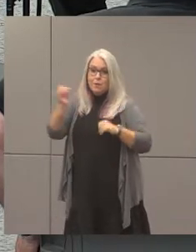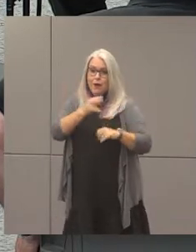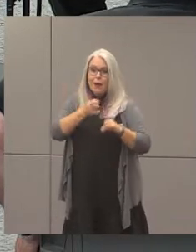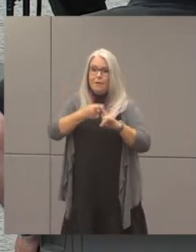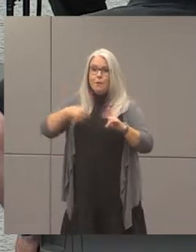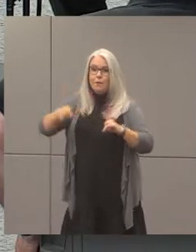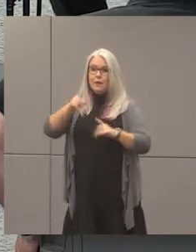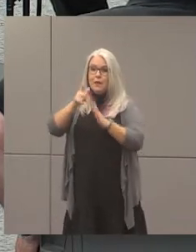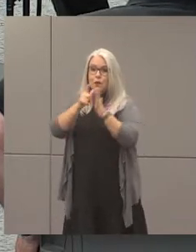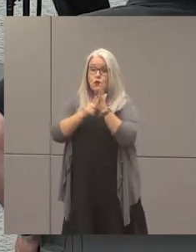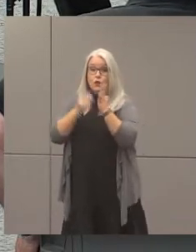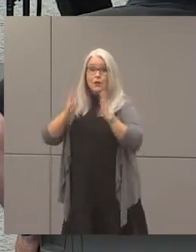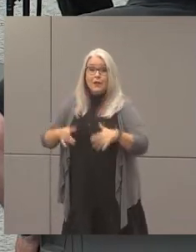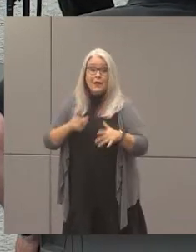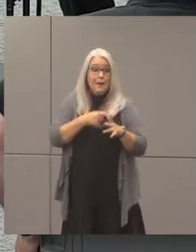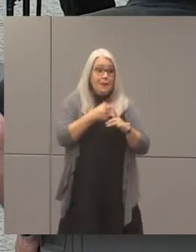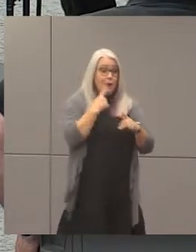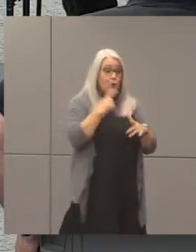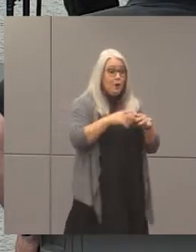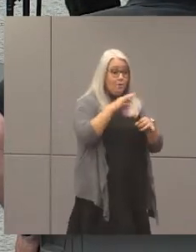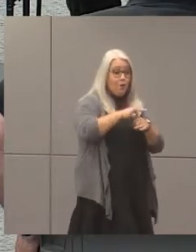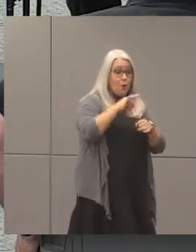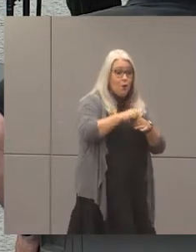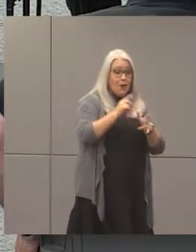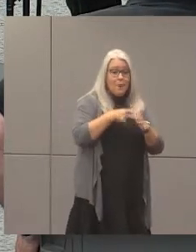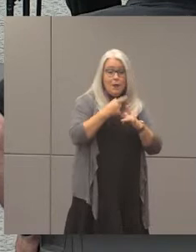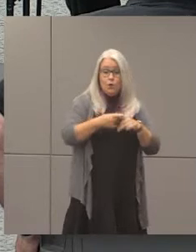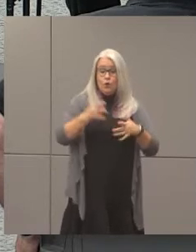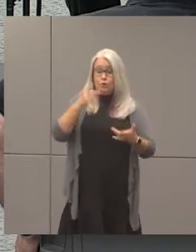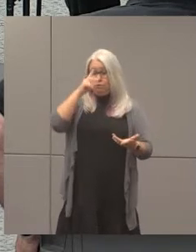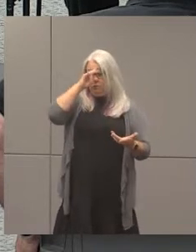And we vote, and then we're screwed in the contract, then what?